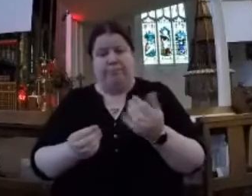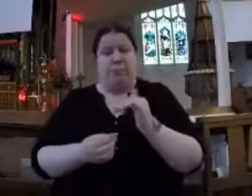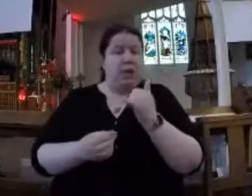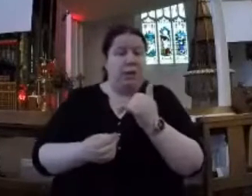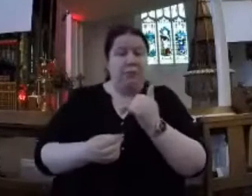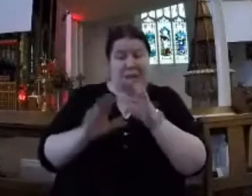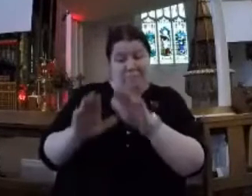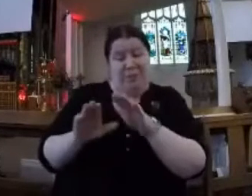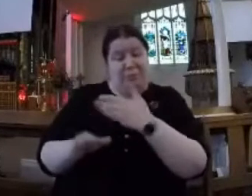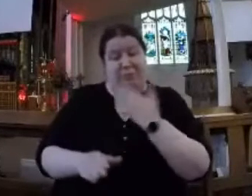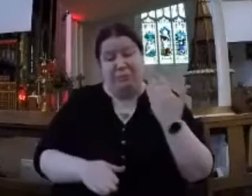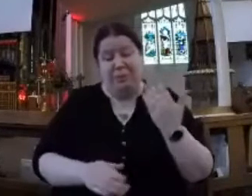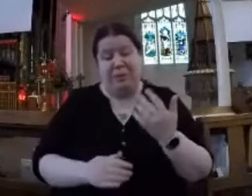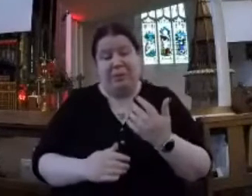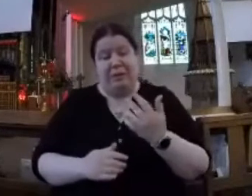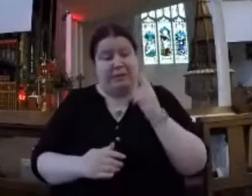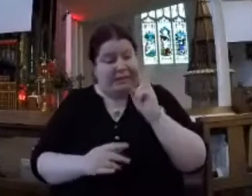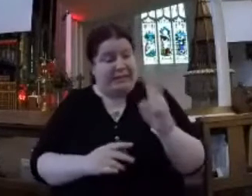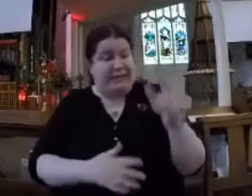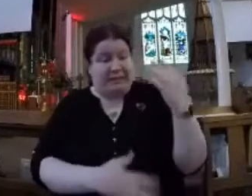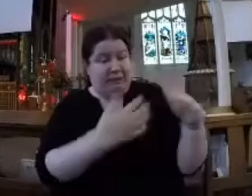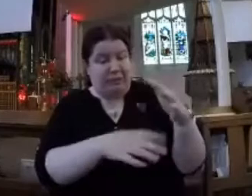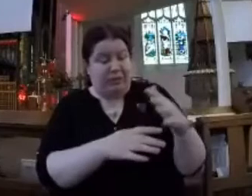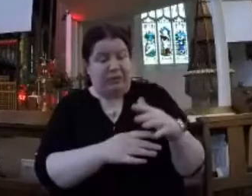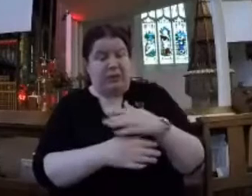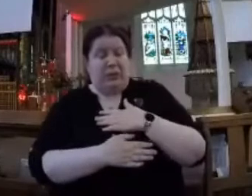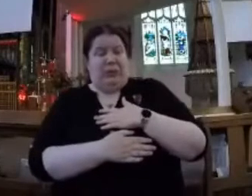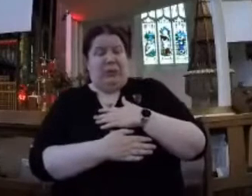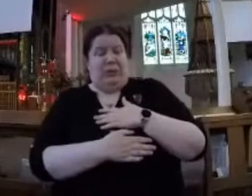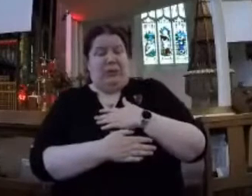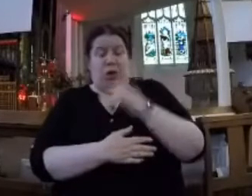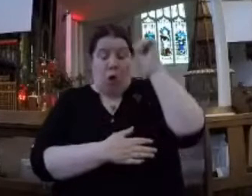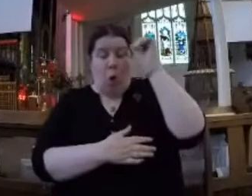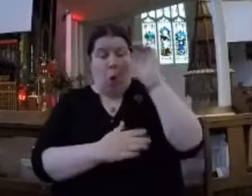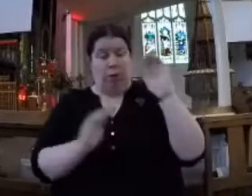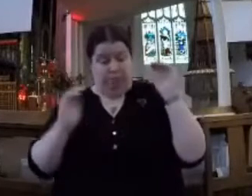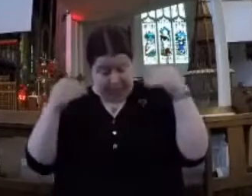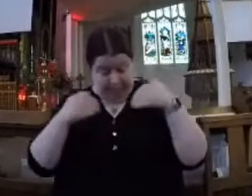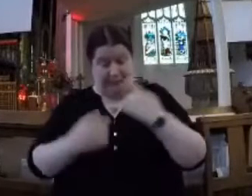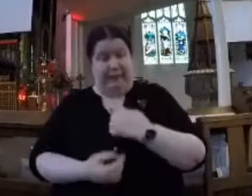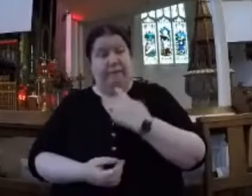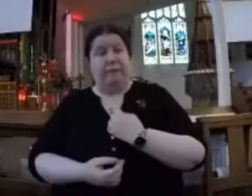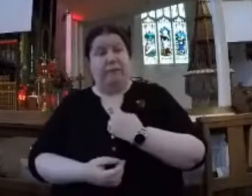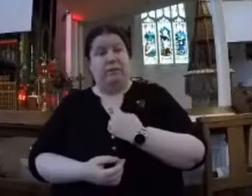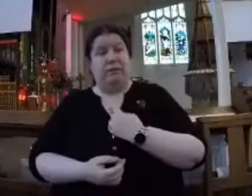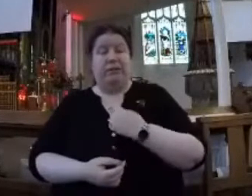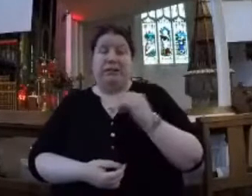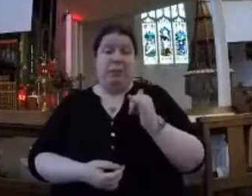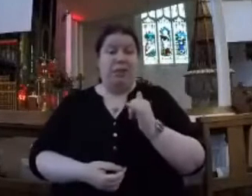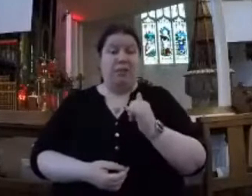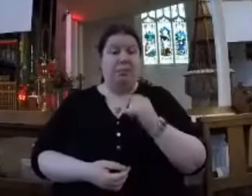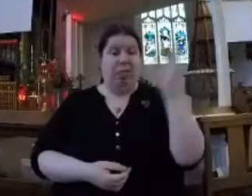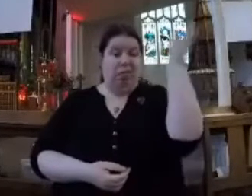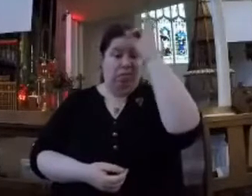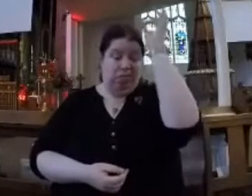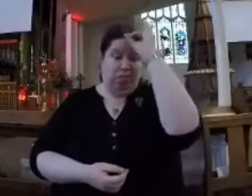empathy, I'm indifferent to another's suffering, I'm self-absorbed and peacefully ignorant.